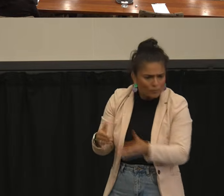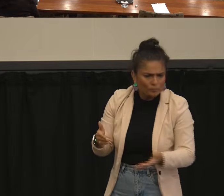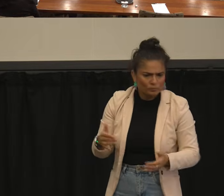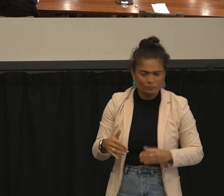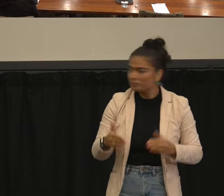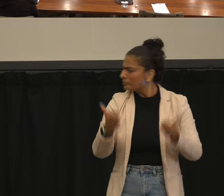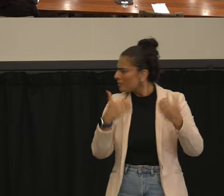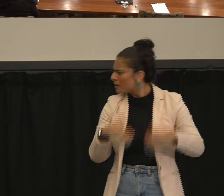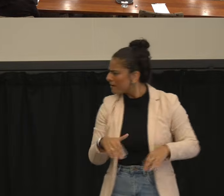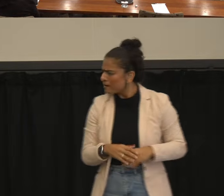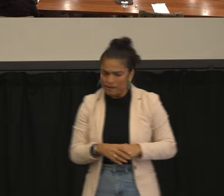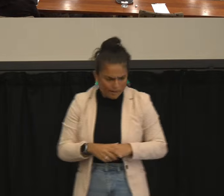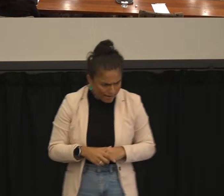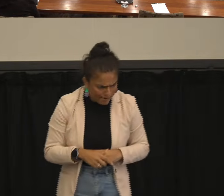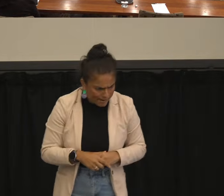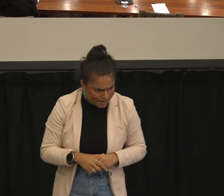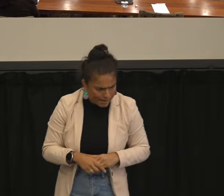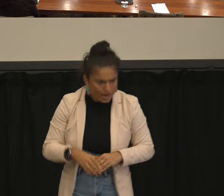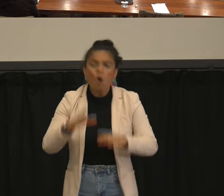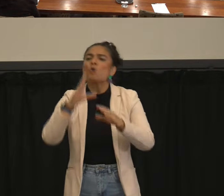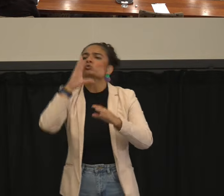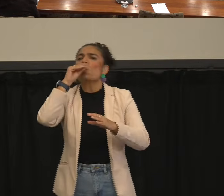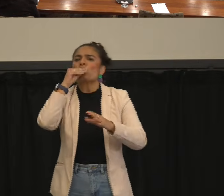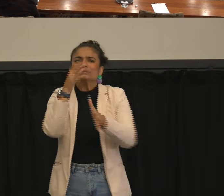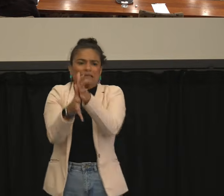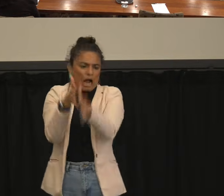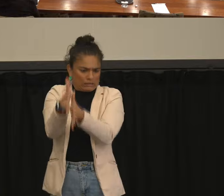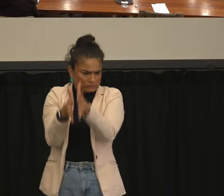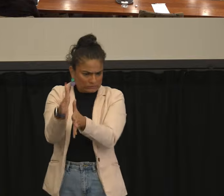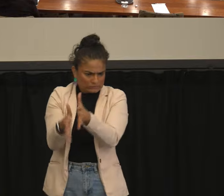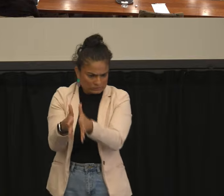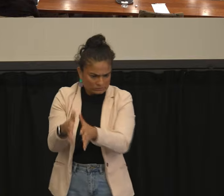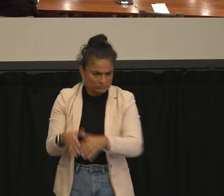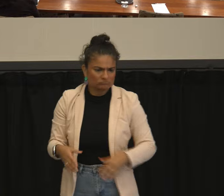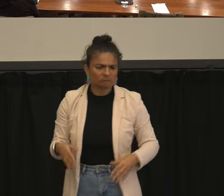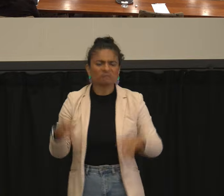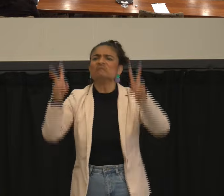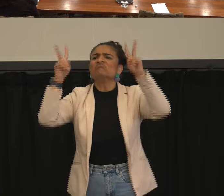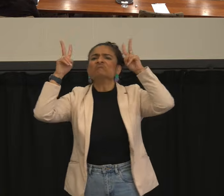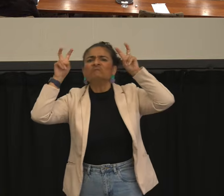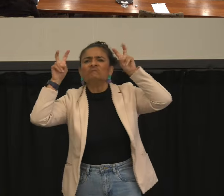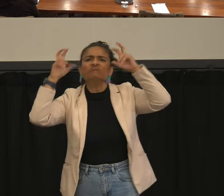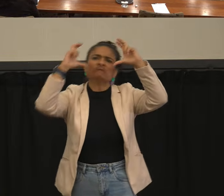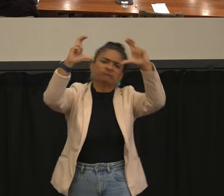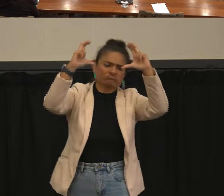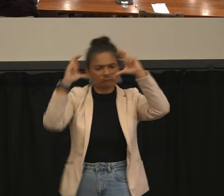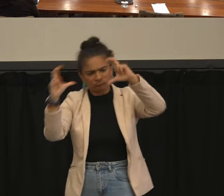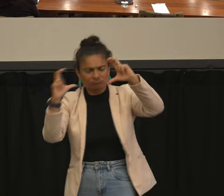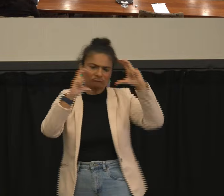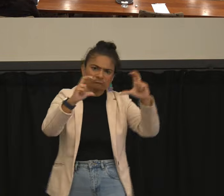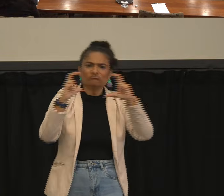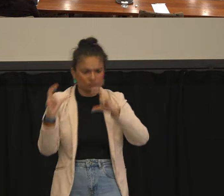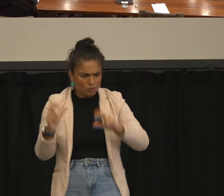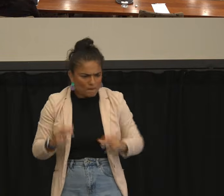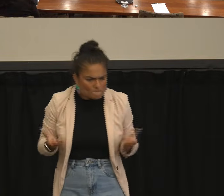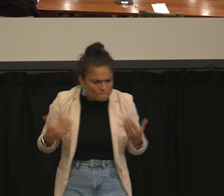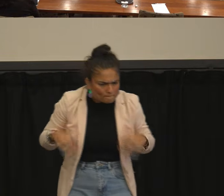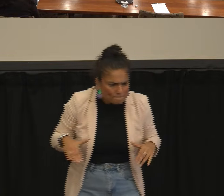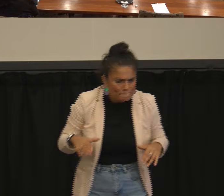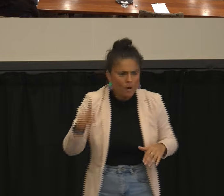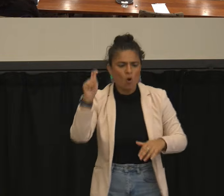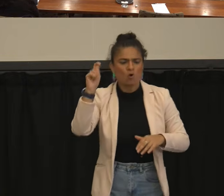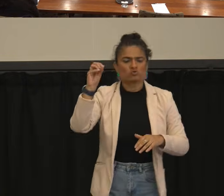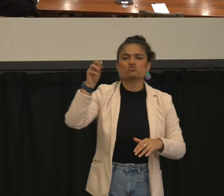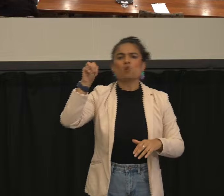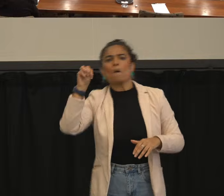they teach vocabulary videos on YouTube. And then another one is TalkSign, Tom, deaf